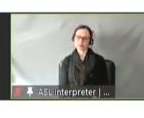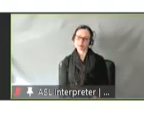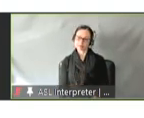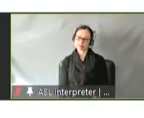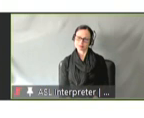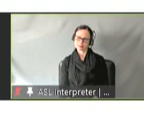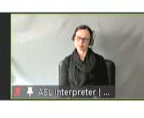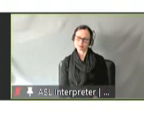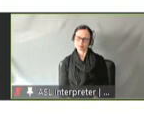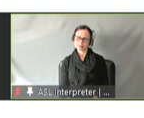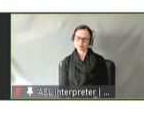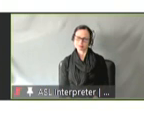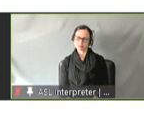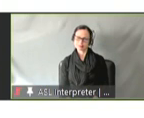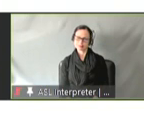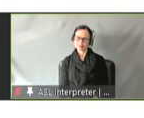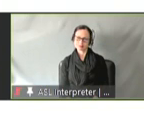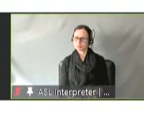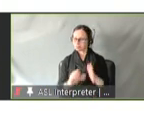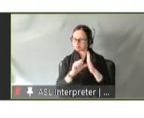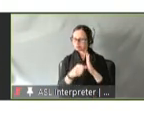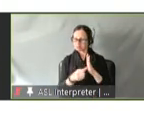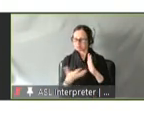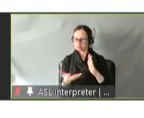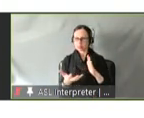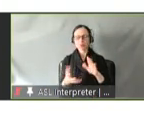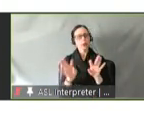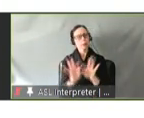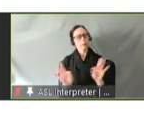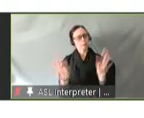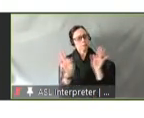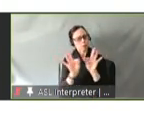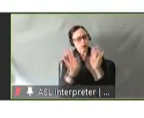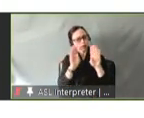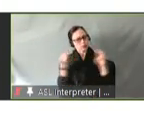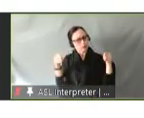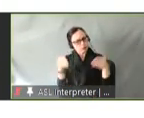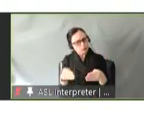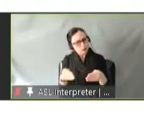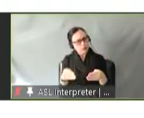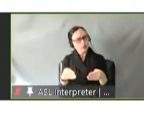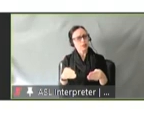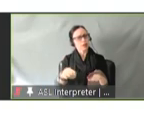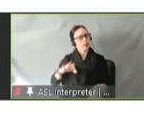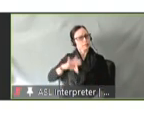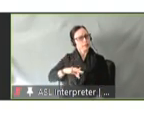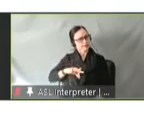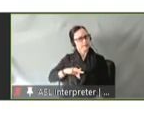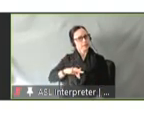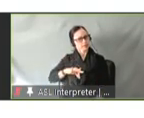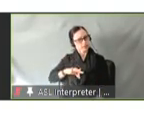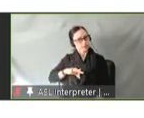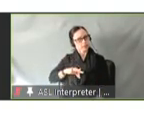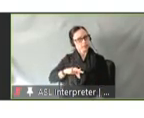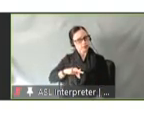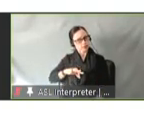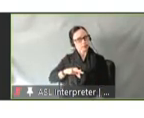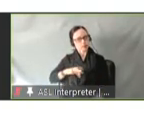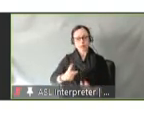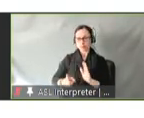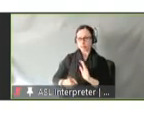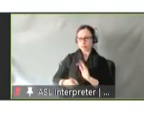So just pointing out that it's really important to hone in on what those benefits are, and sometimes